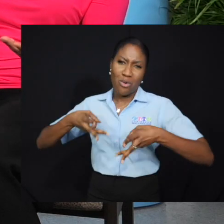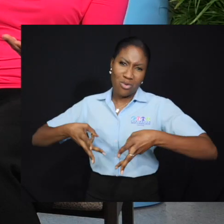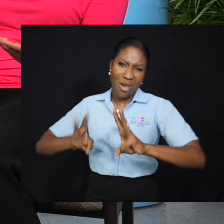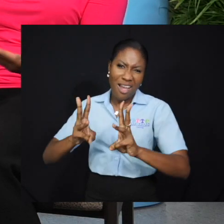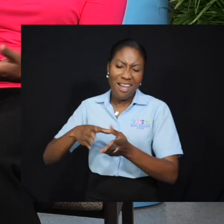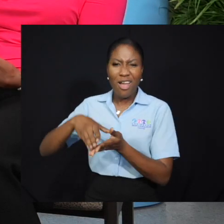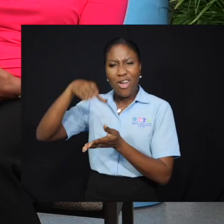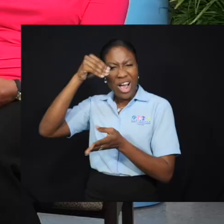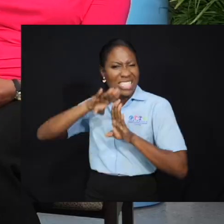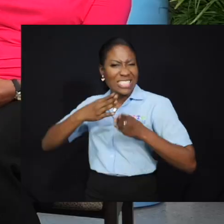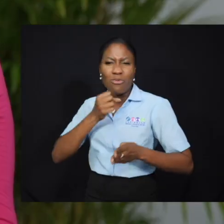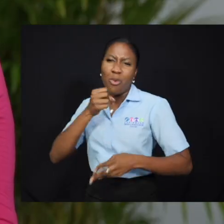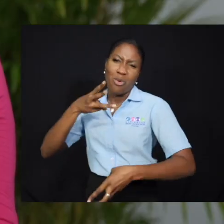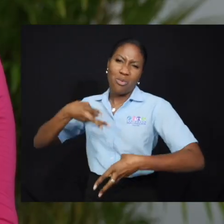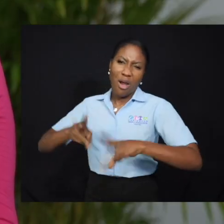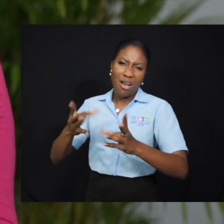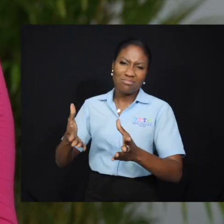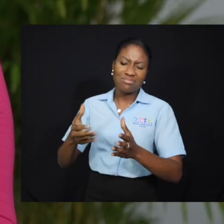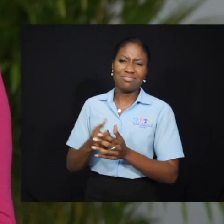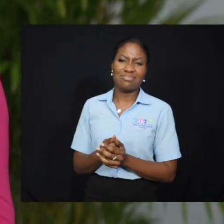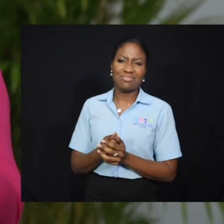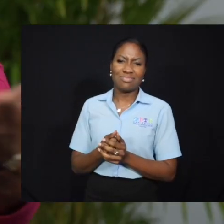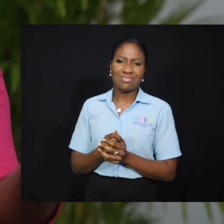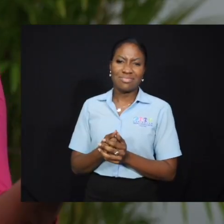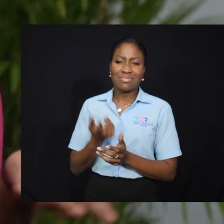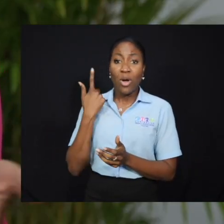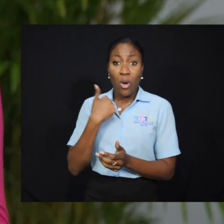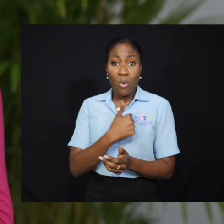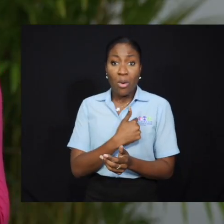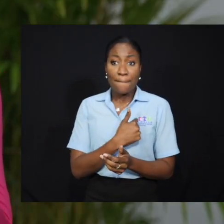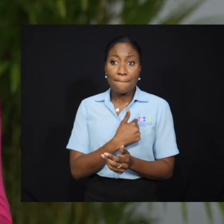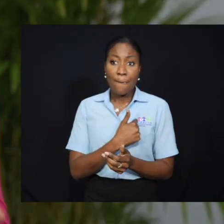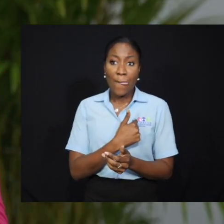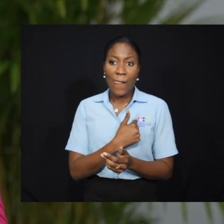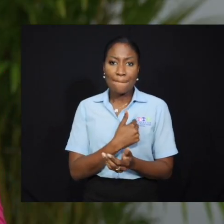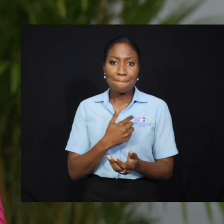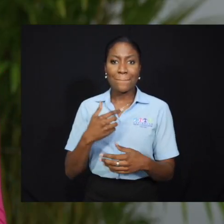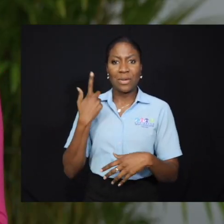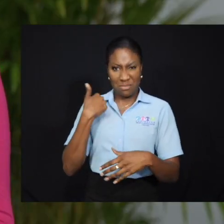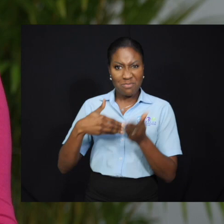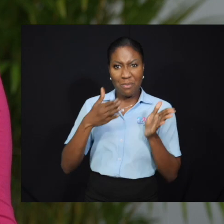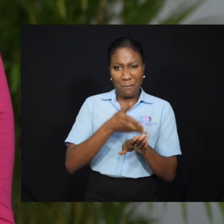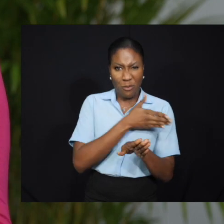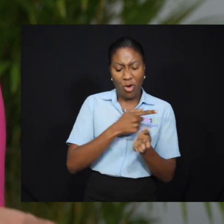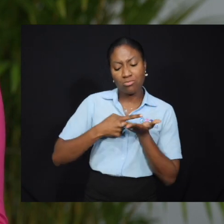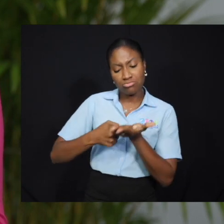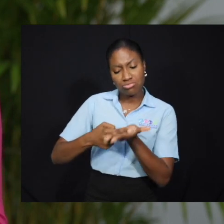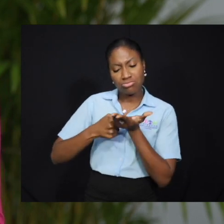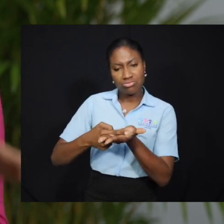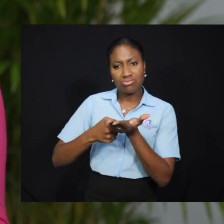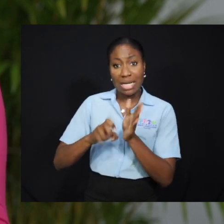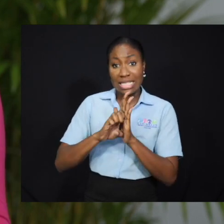philosophical learning, where we had group discussion. And like my father,